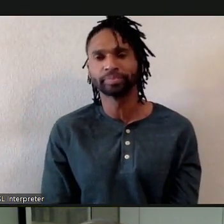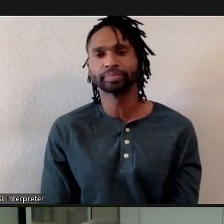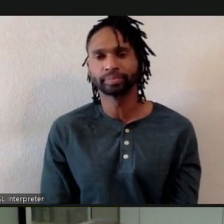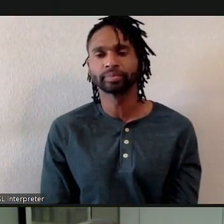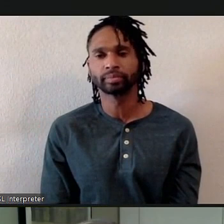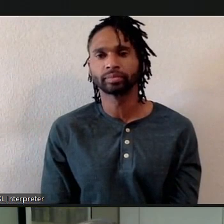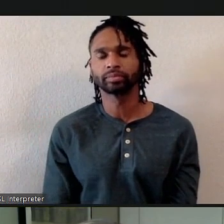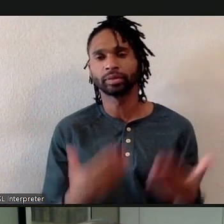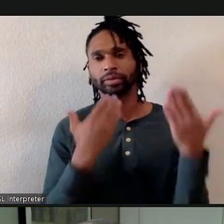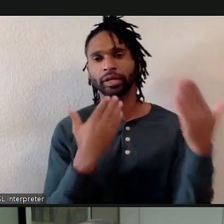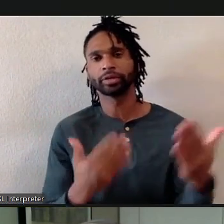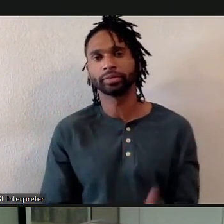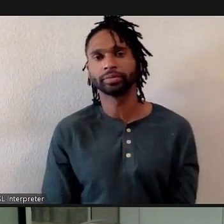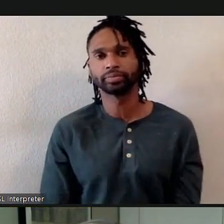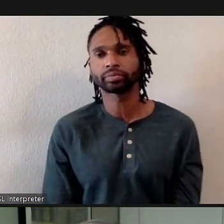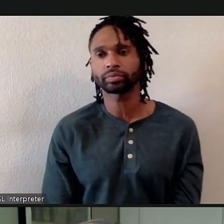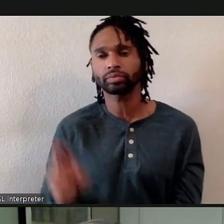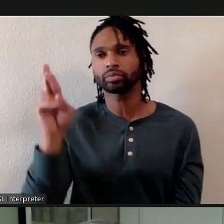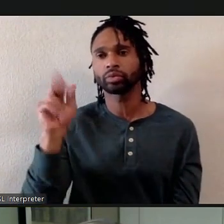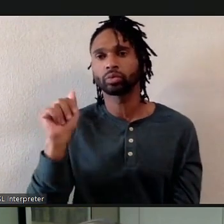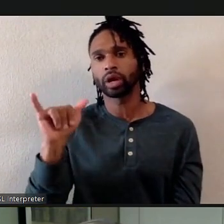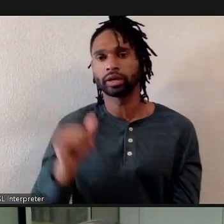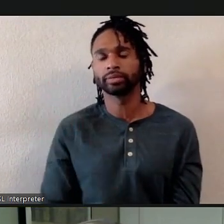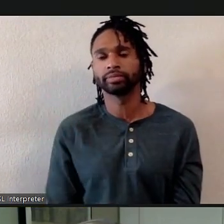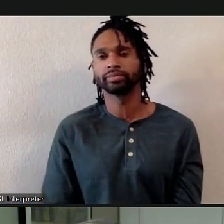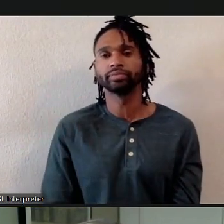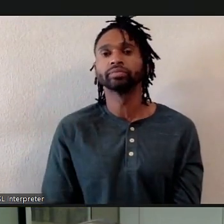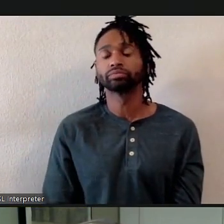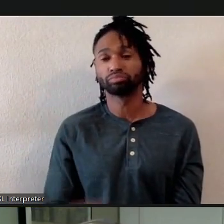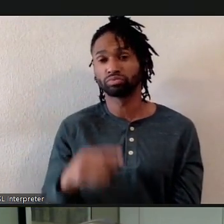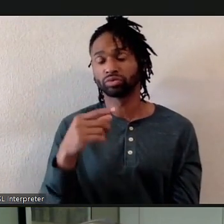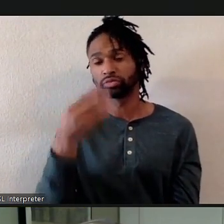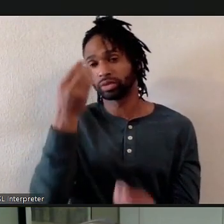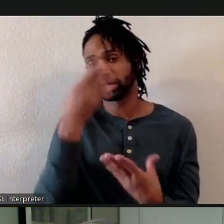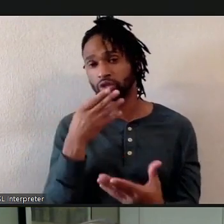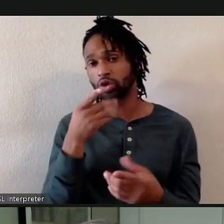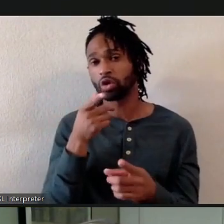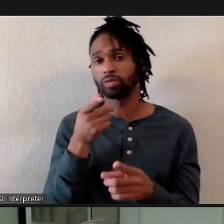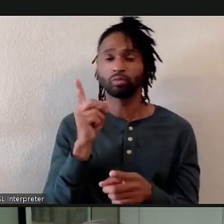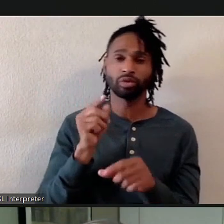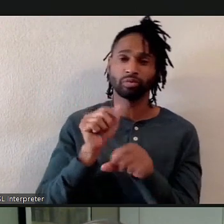Great, thank you. Ray, I'm going to take it over to you, and if you could say what outlet you're with.